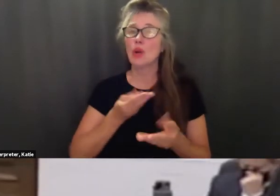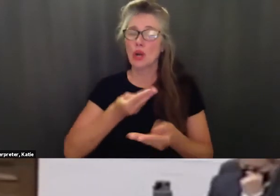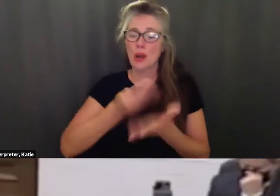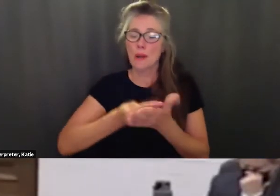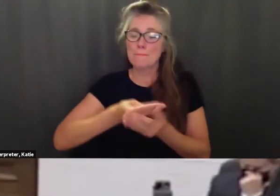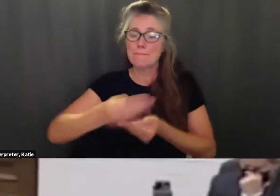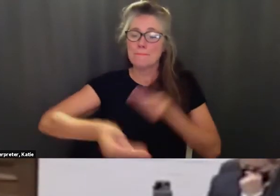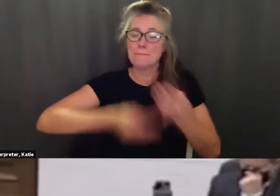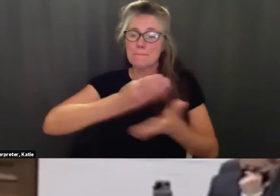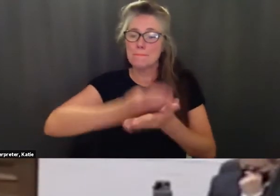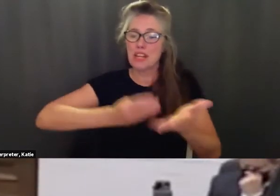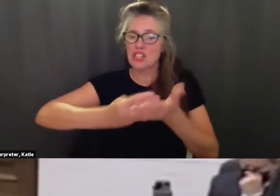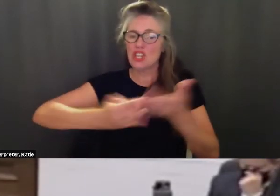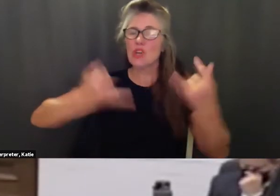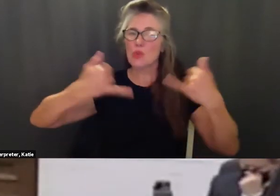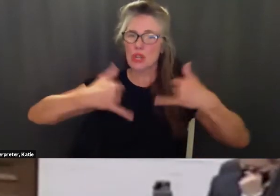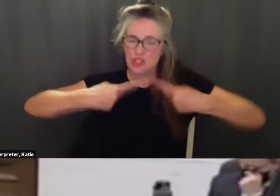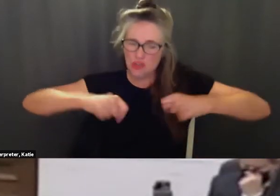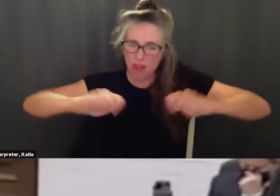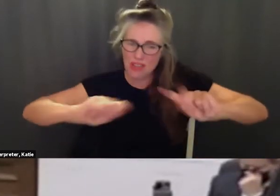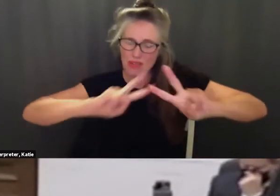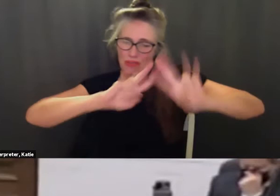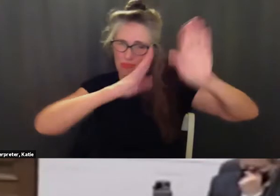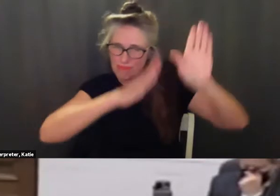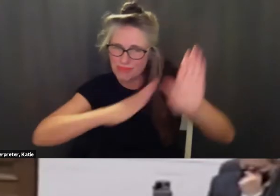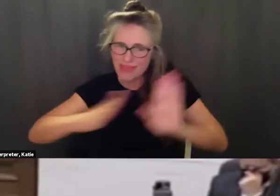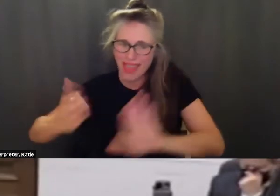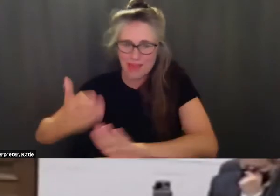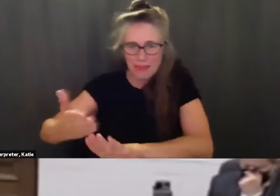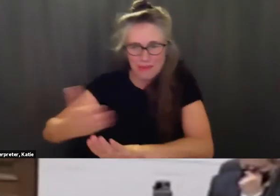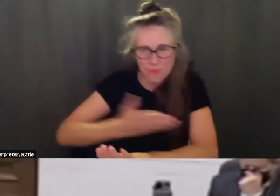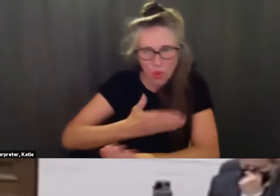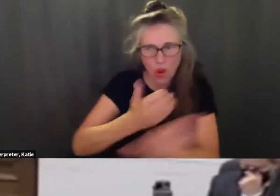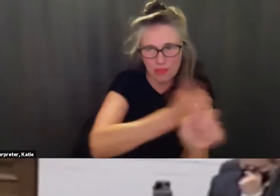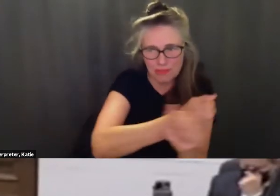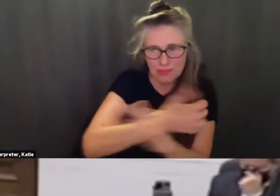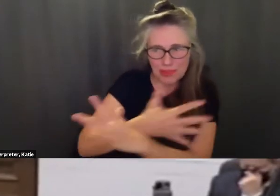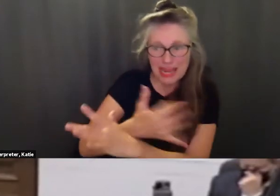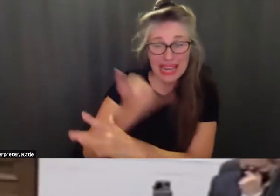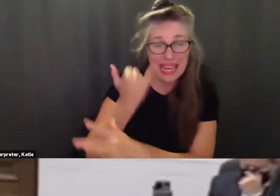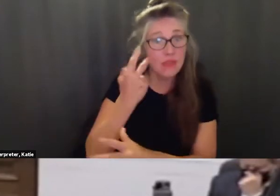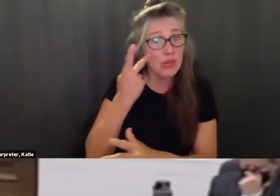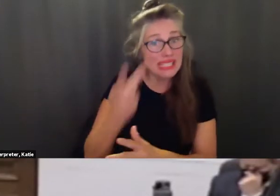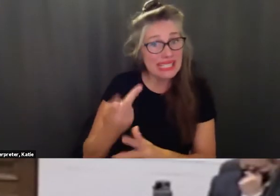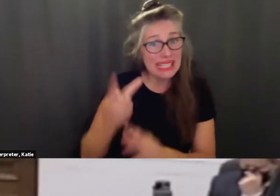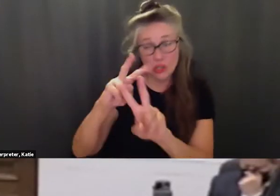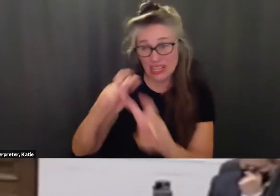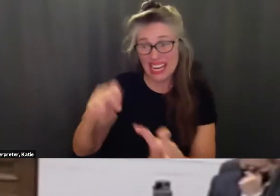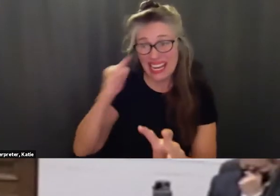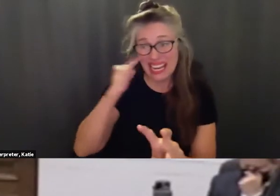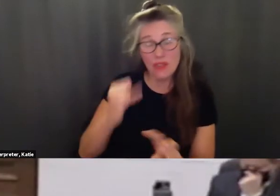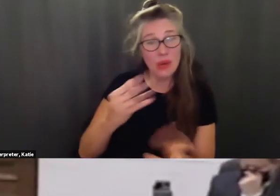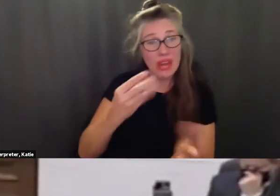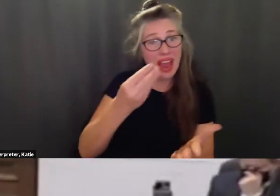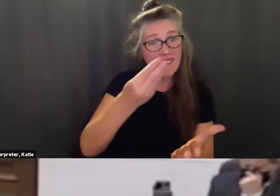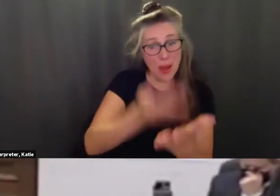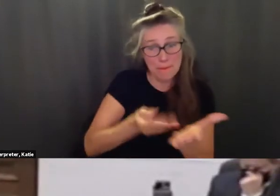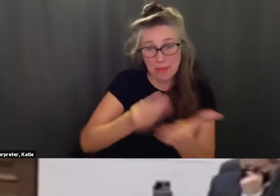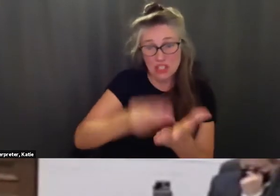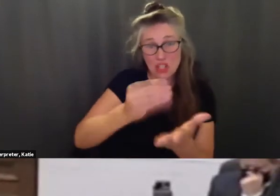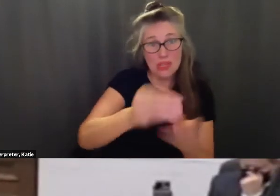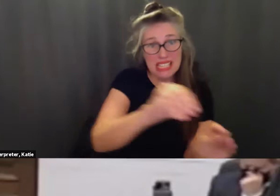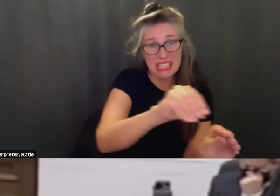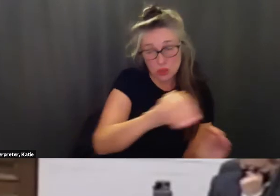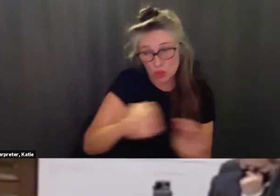So if we find in that mid-year assessment or whatever, will we be able to also look at if we need to shift resources from budgets to make that adjustment as